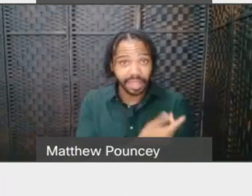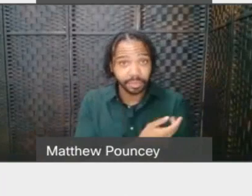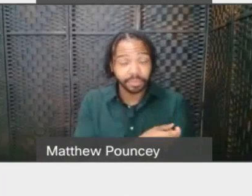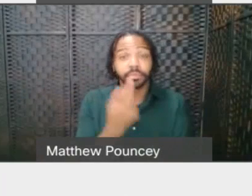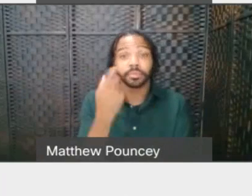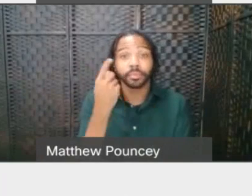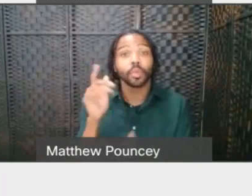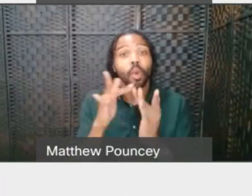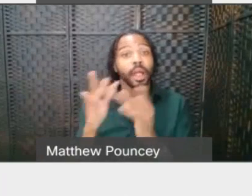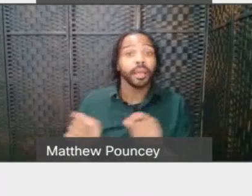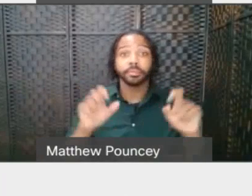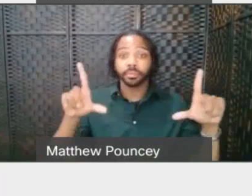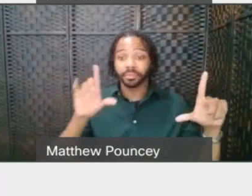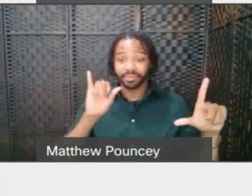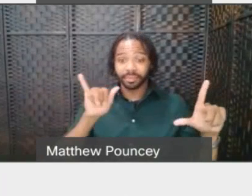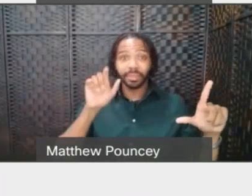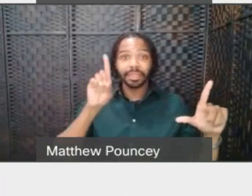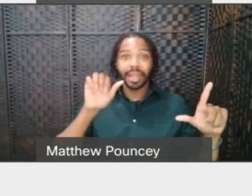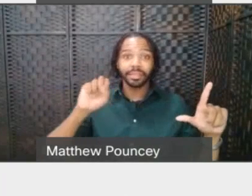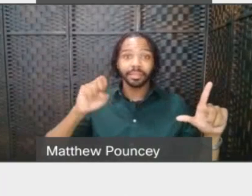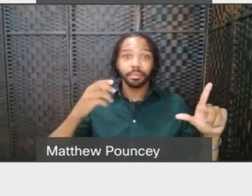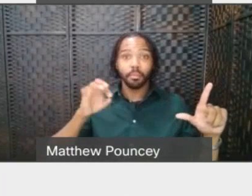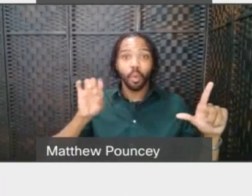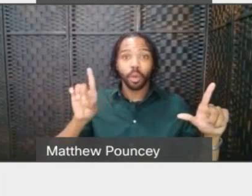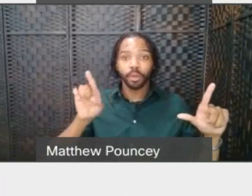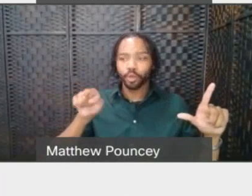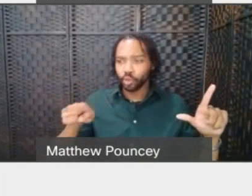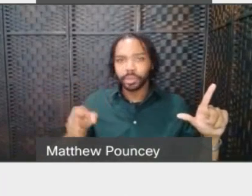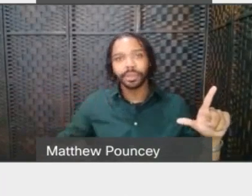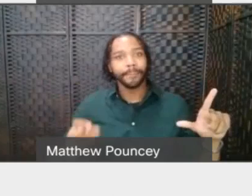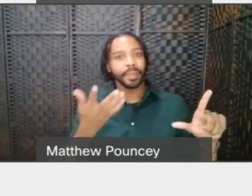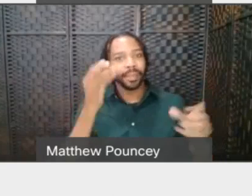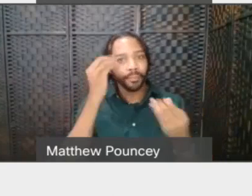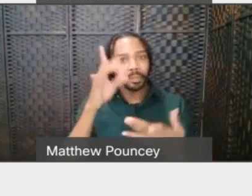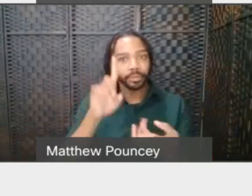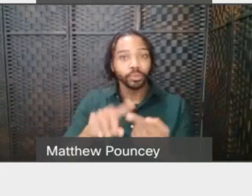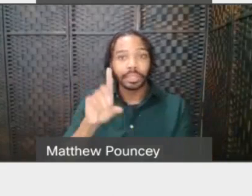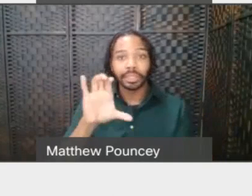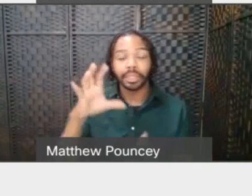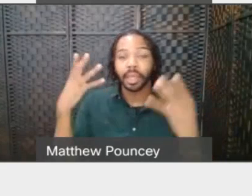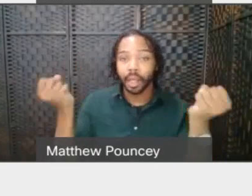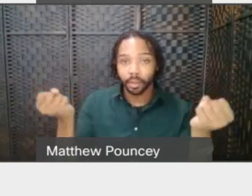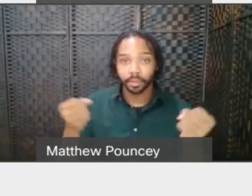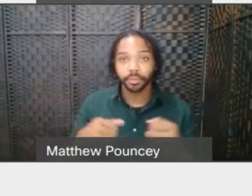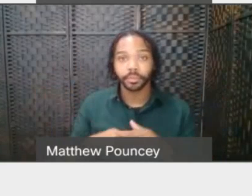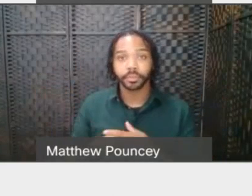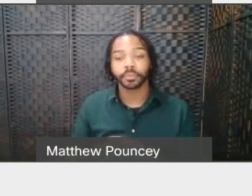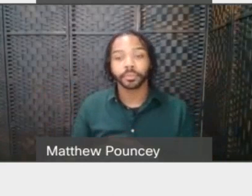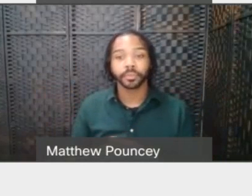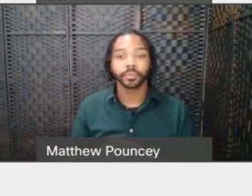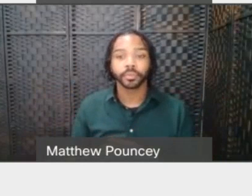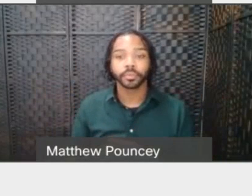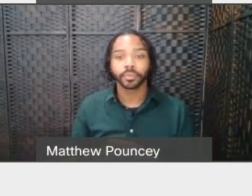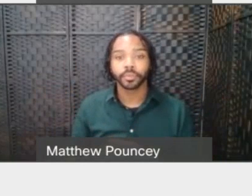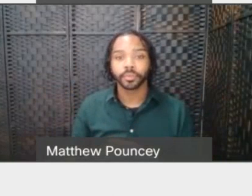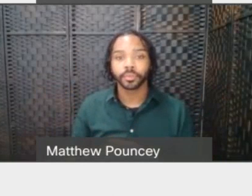you're supposed to submit that information to DC Health. And you will say, there is a, for